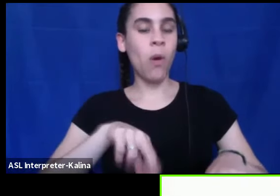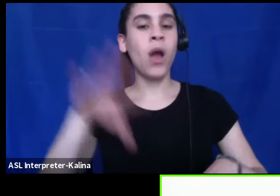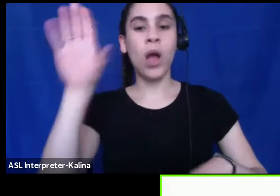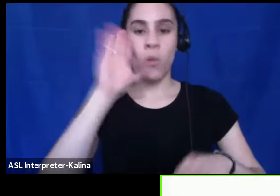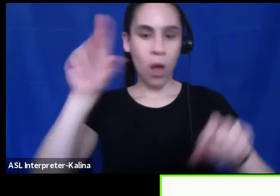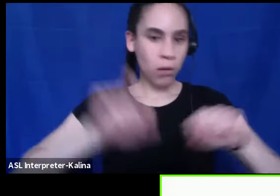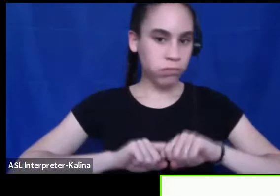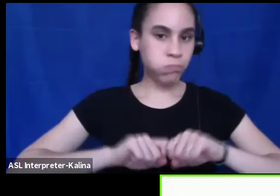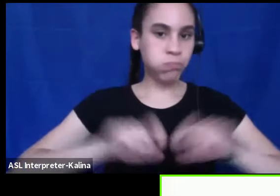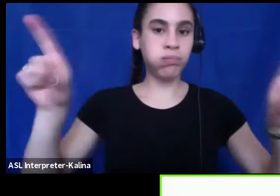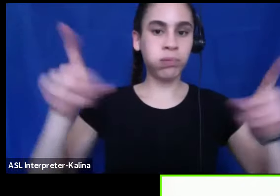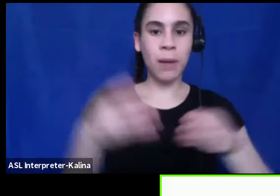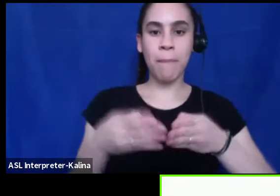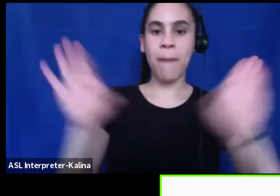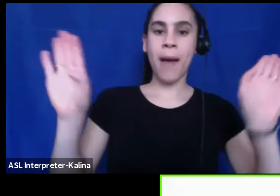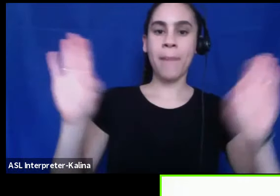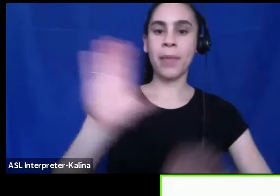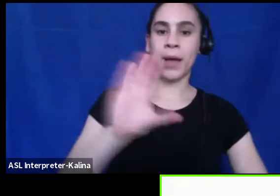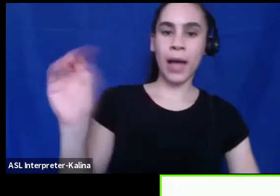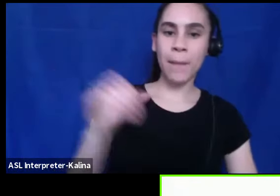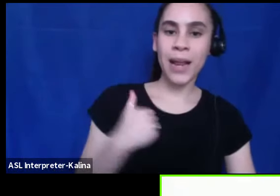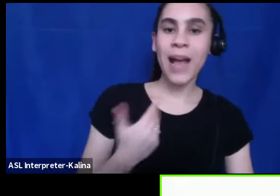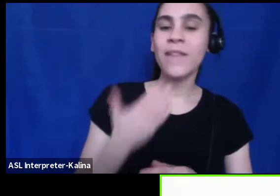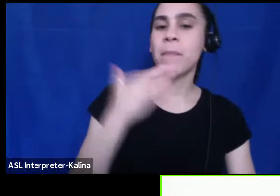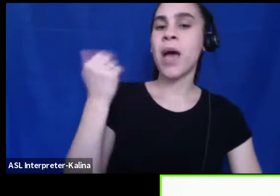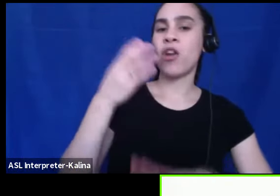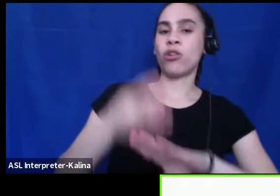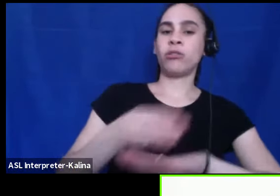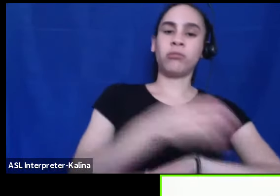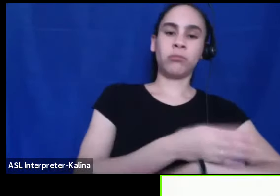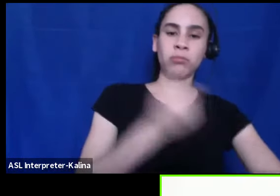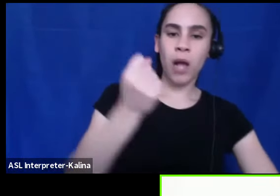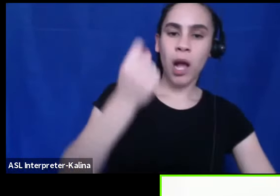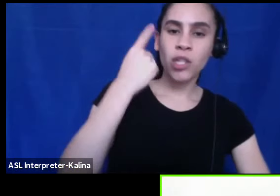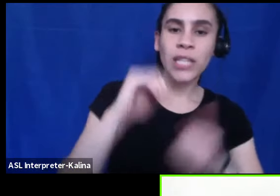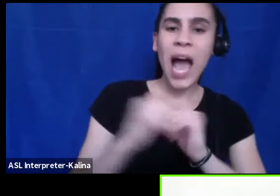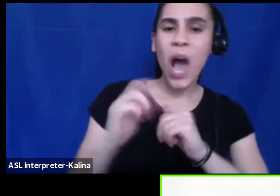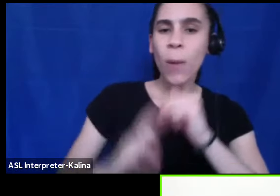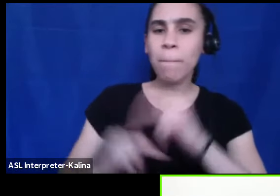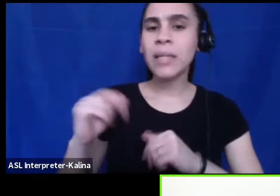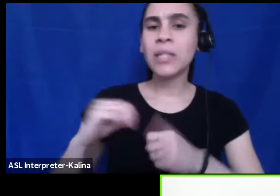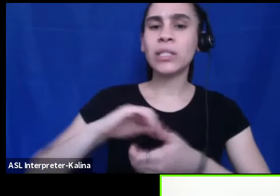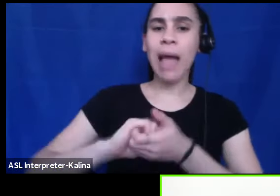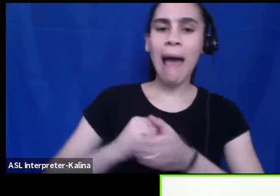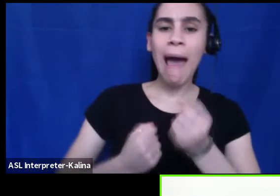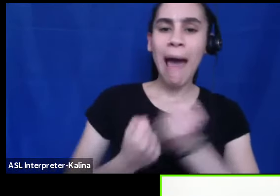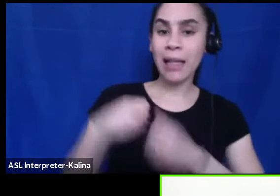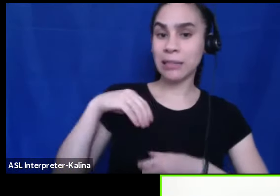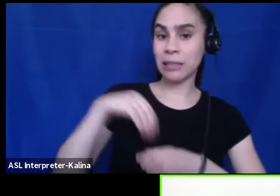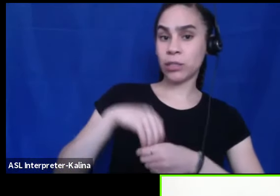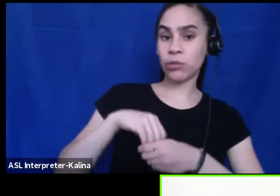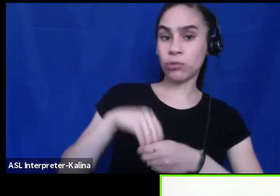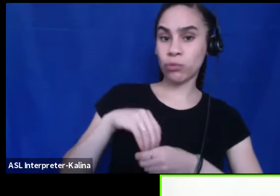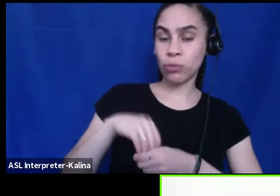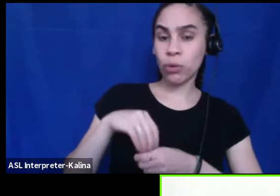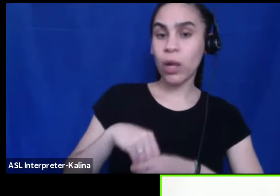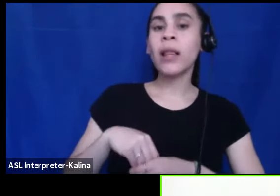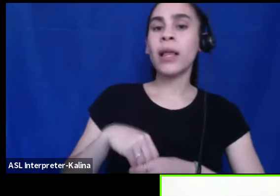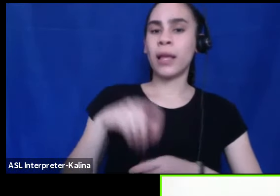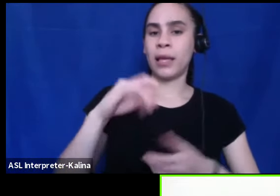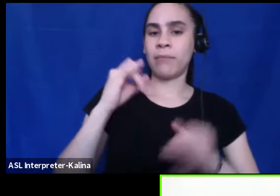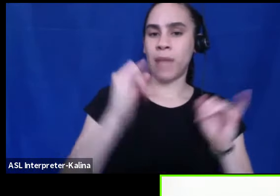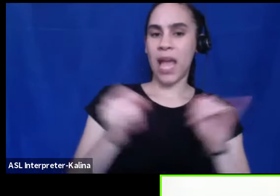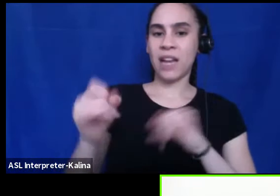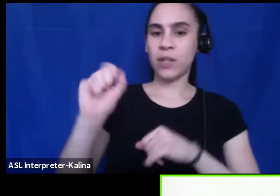that companies have a better understanding of how they can build allies internally, so that individuals can better understand